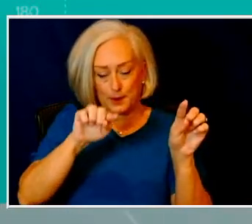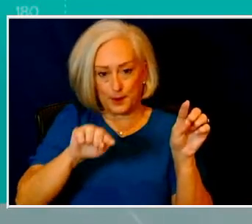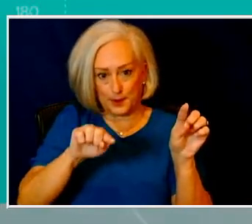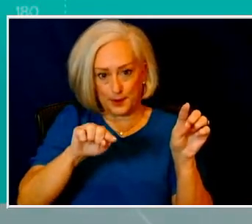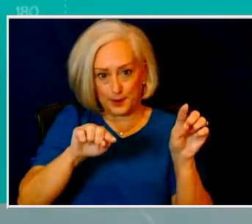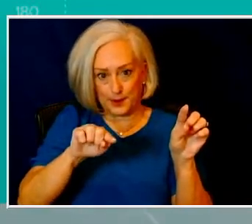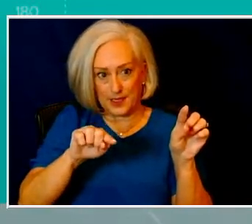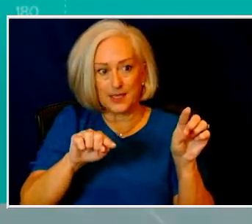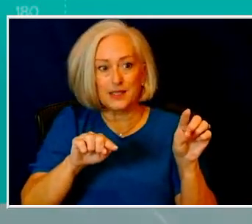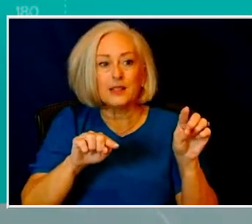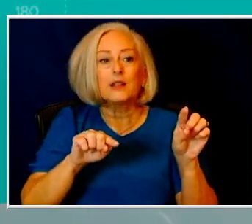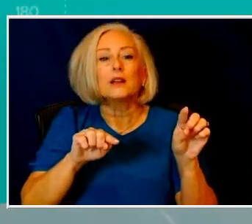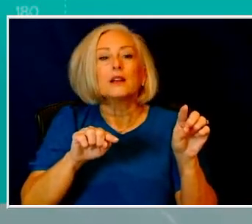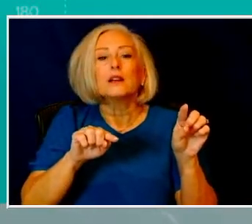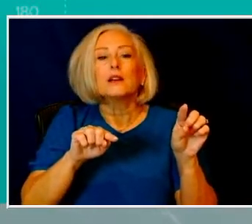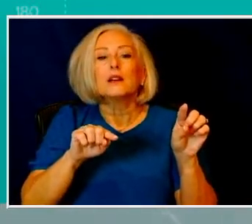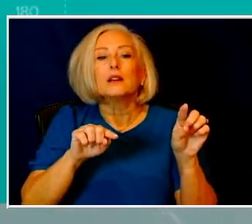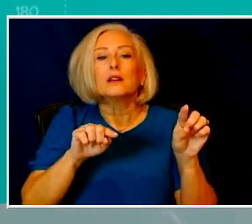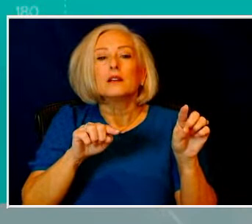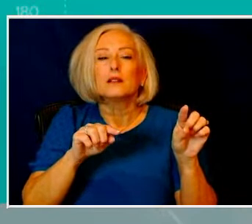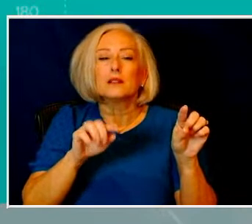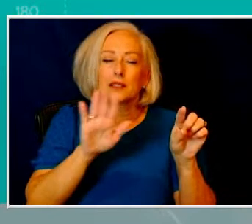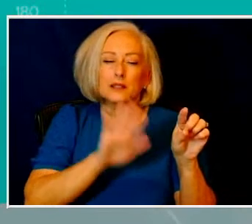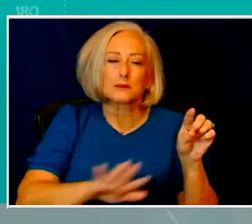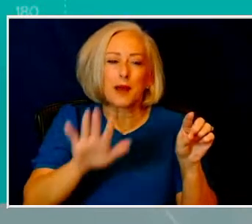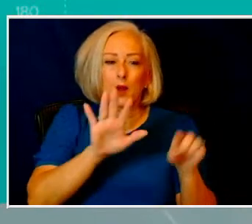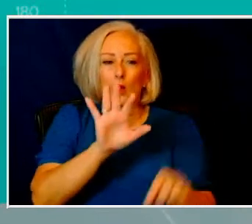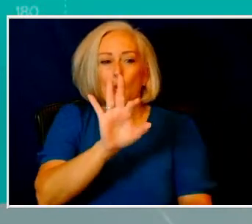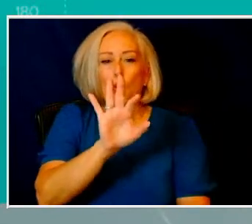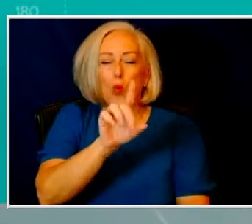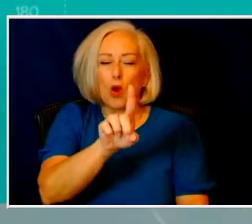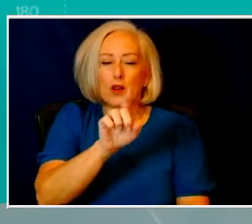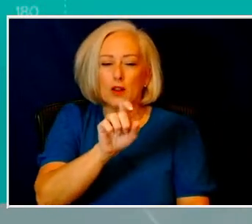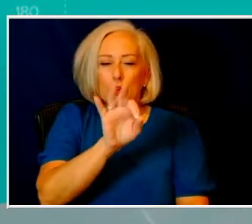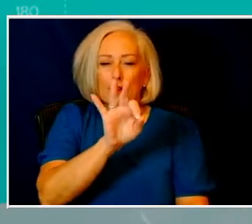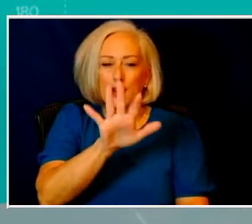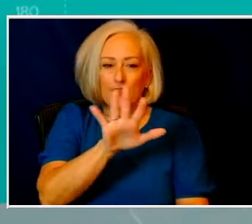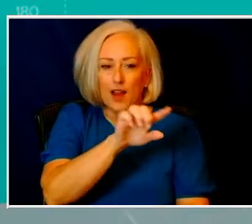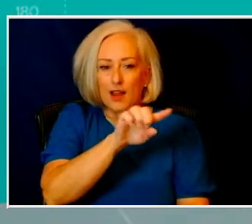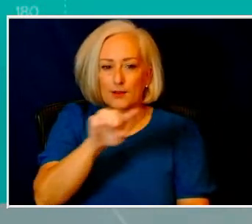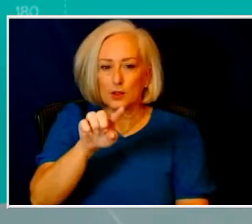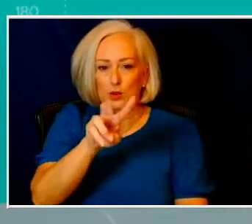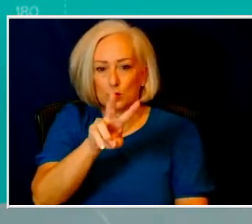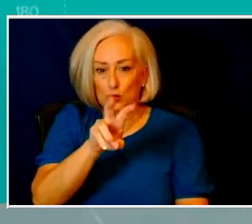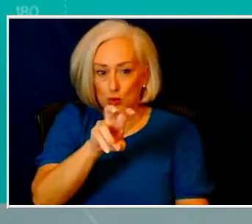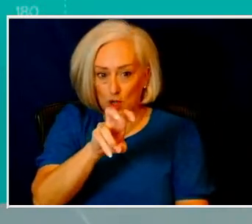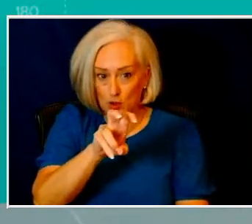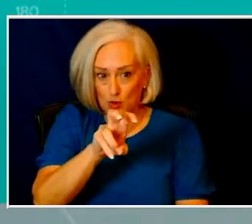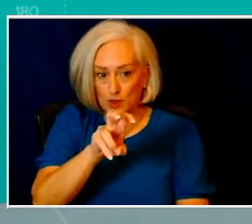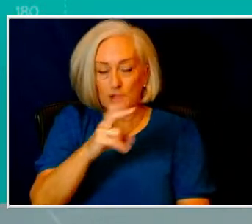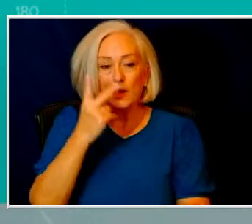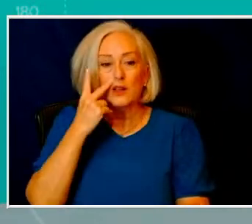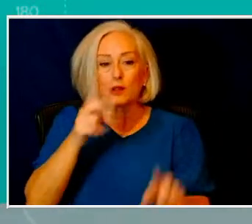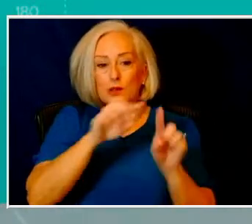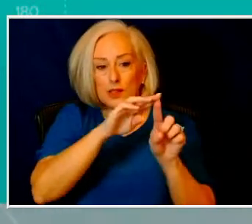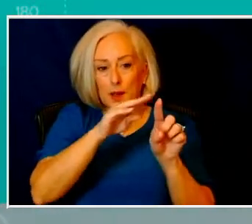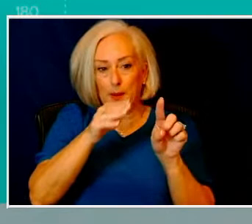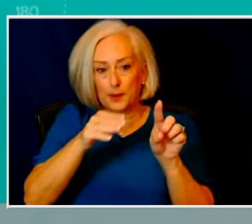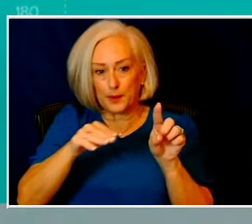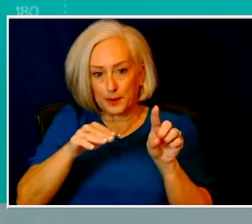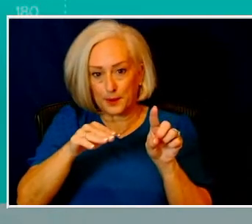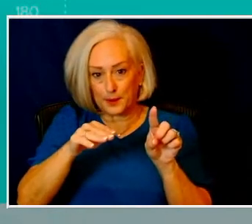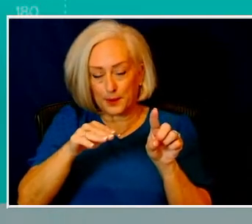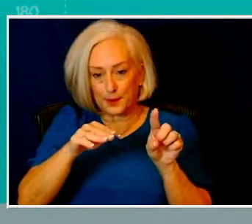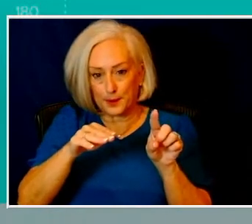So this is about 195 to 200. The dip that you see 3/4 the way over is